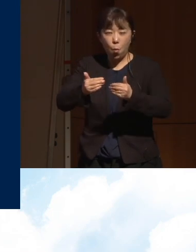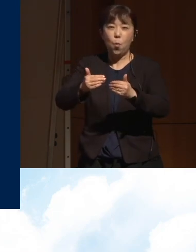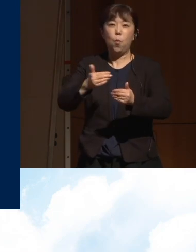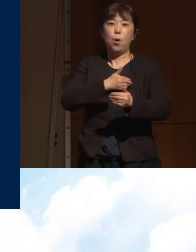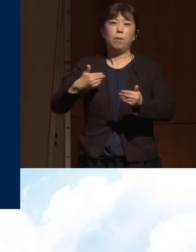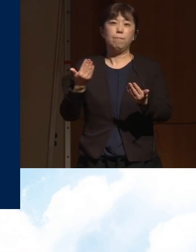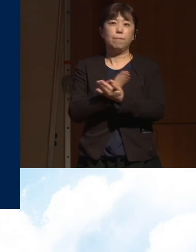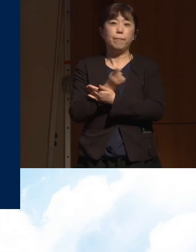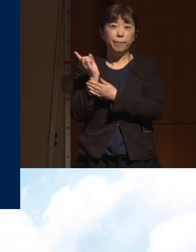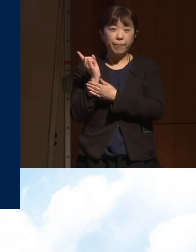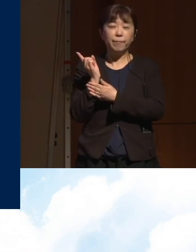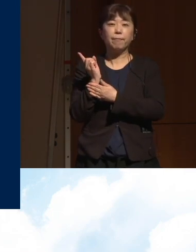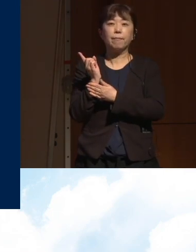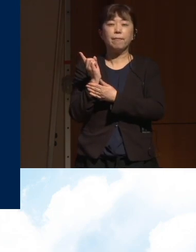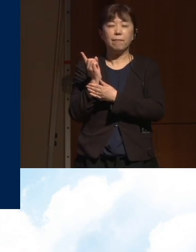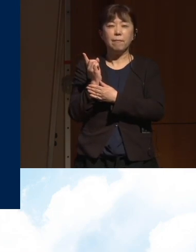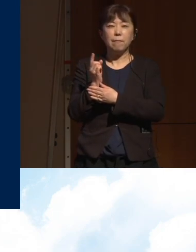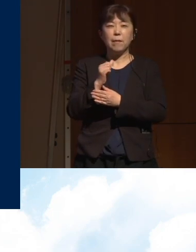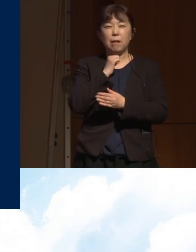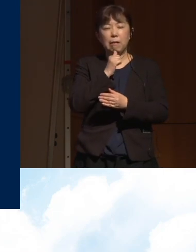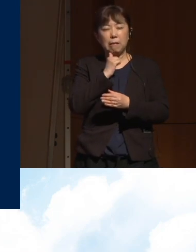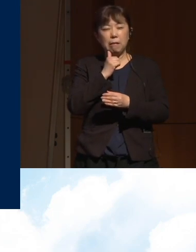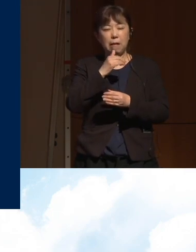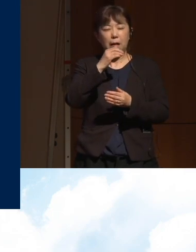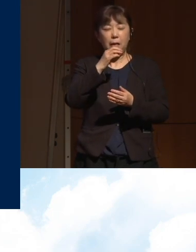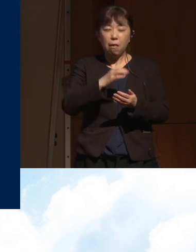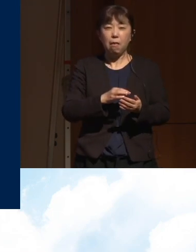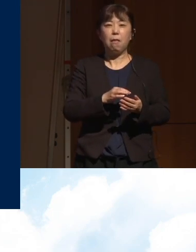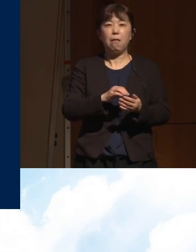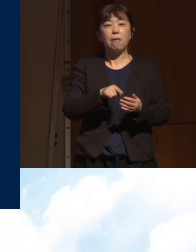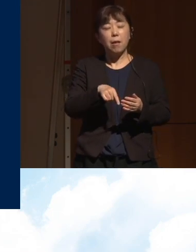low-income countries, resource-poor settings in Africa.